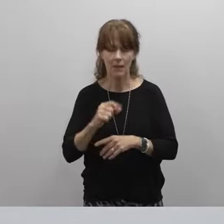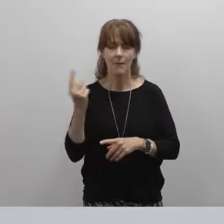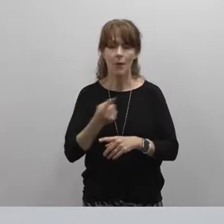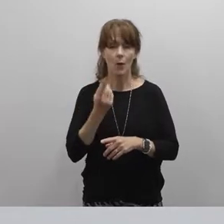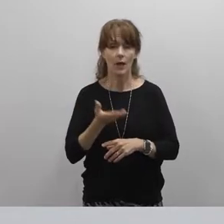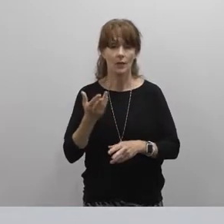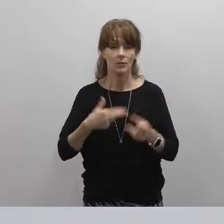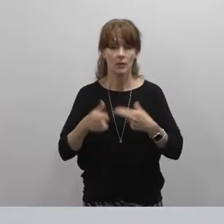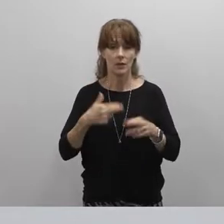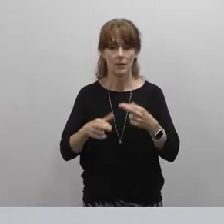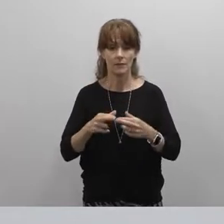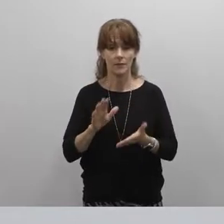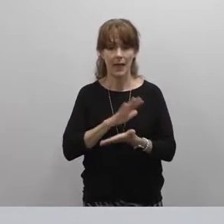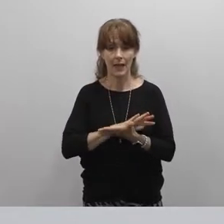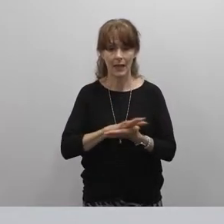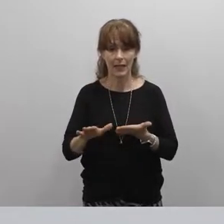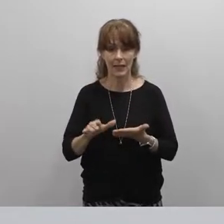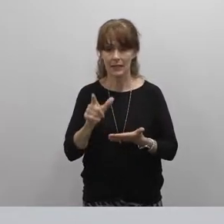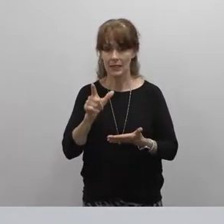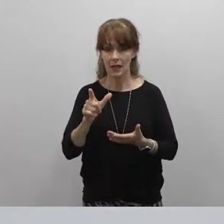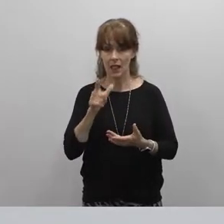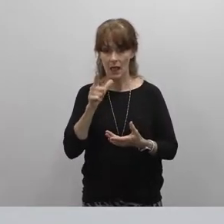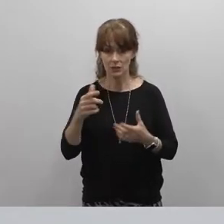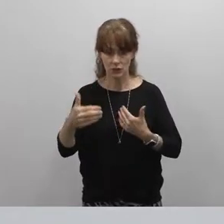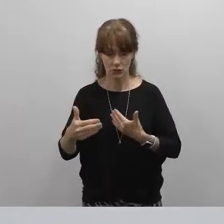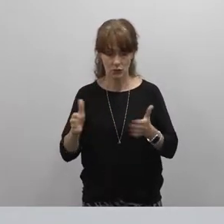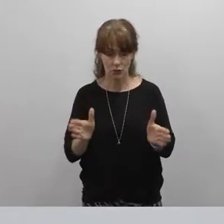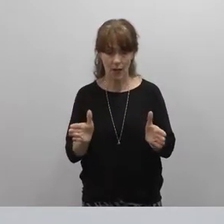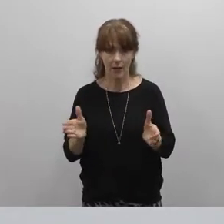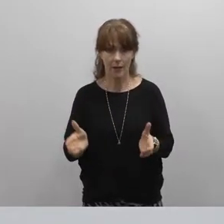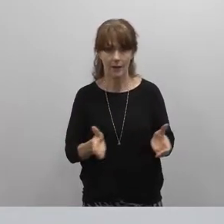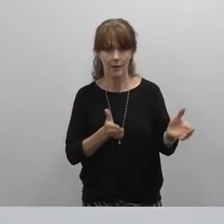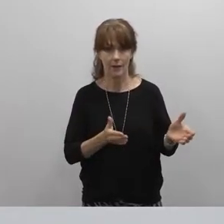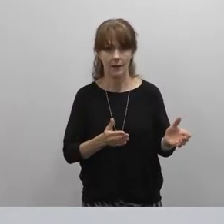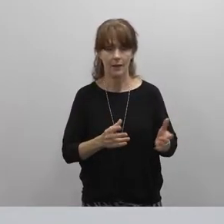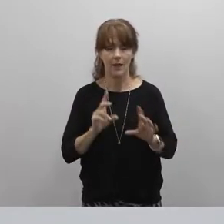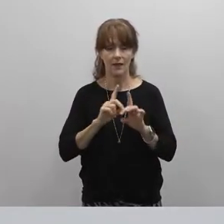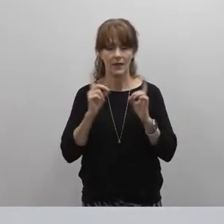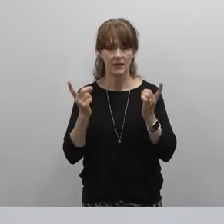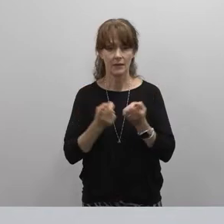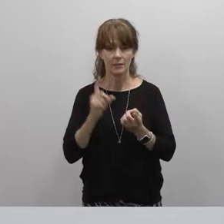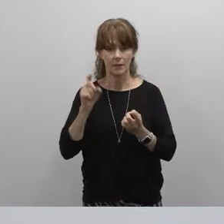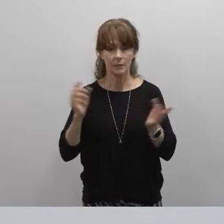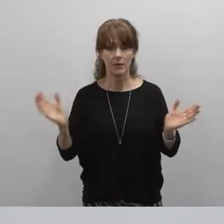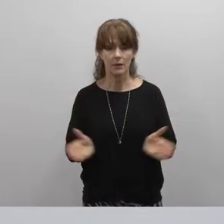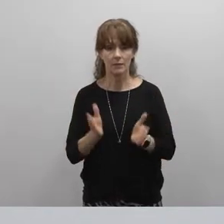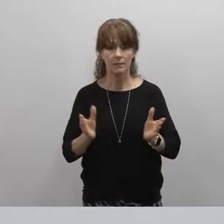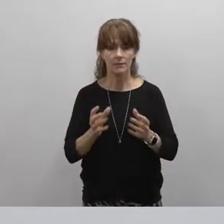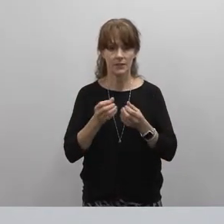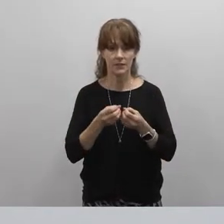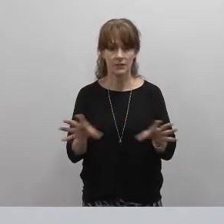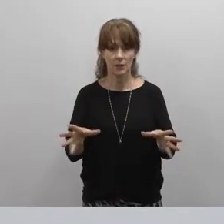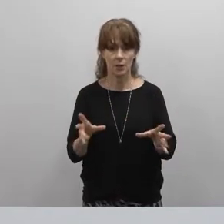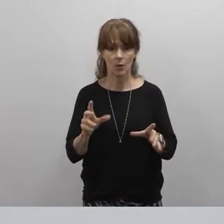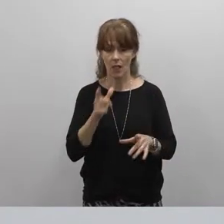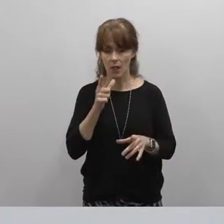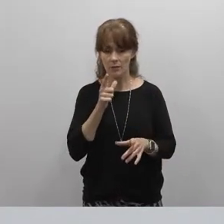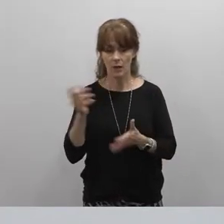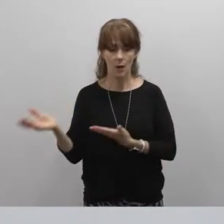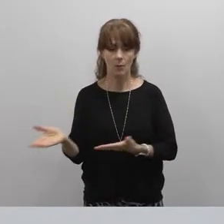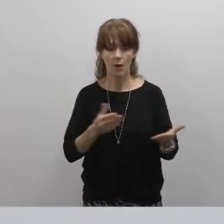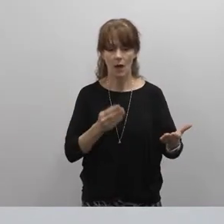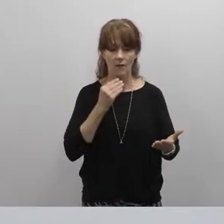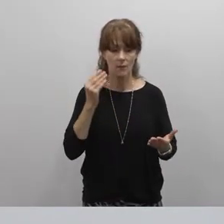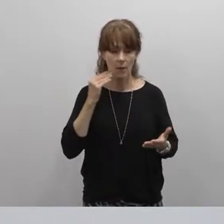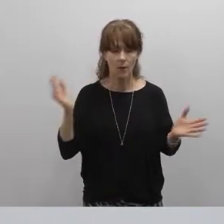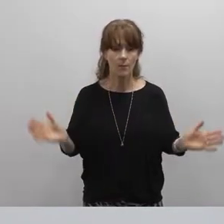is recyclable is a clean lunch tray. The district's supposed to be encouraging zero-waste lunches, lunches brought from home. There